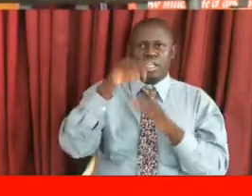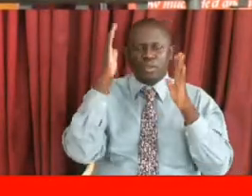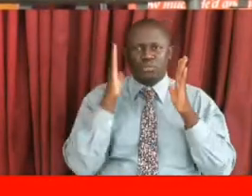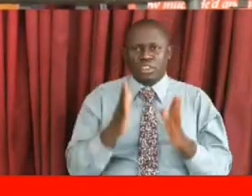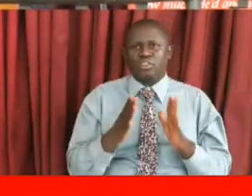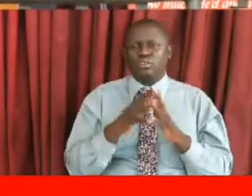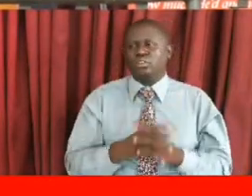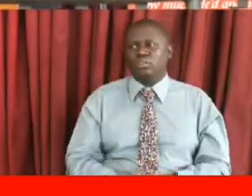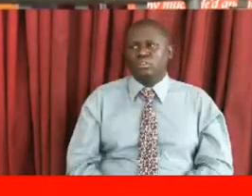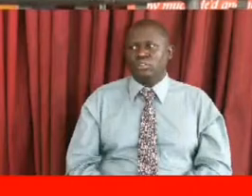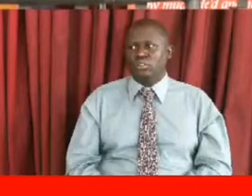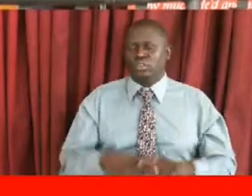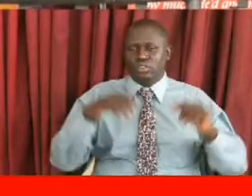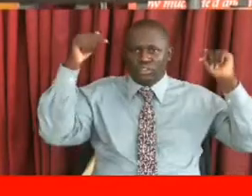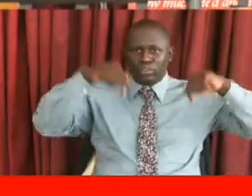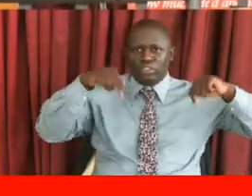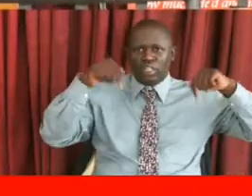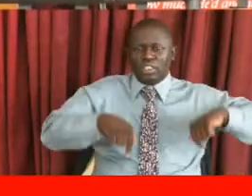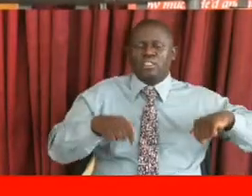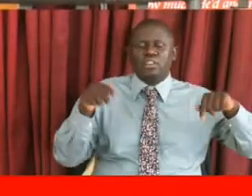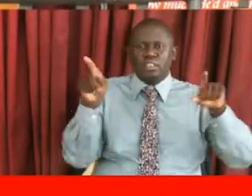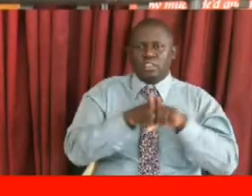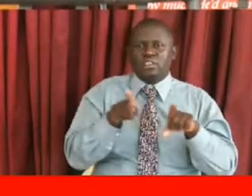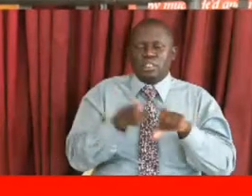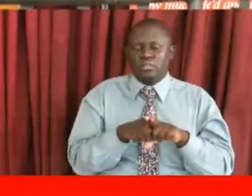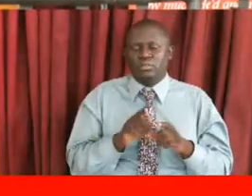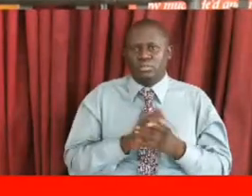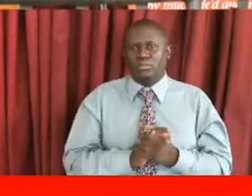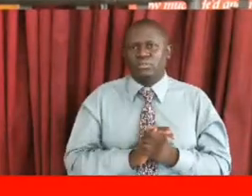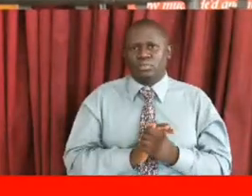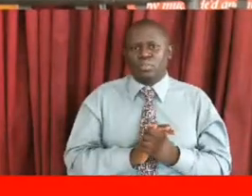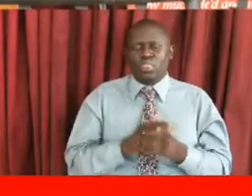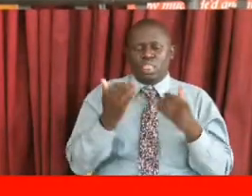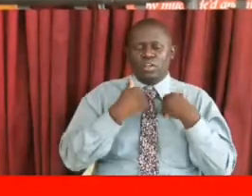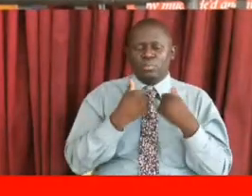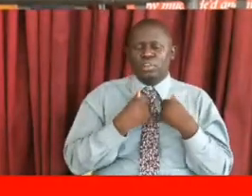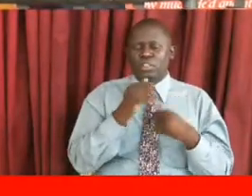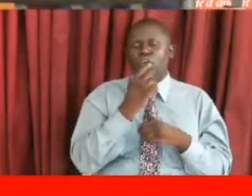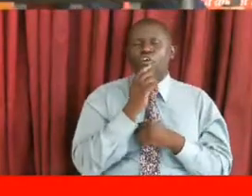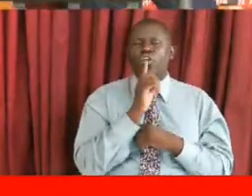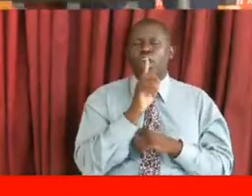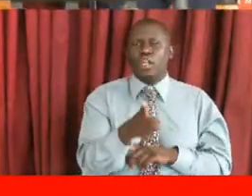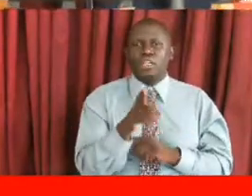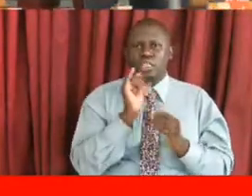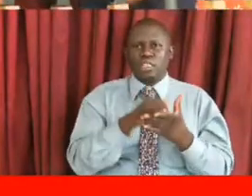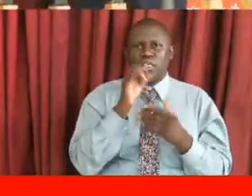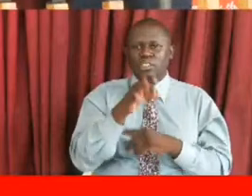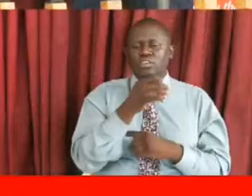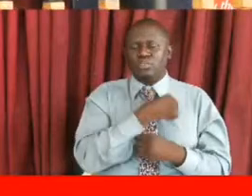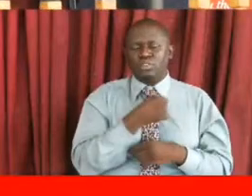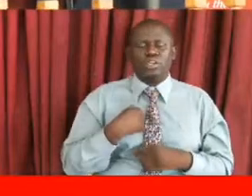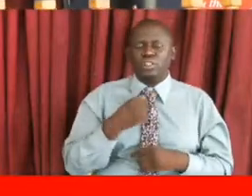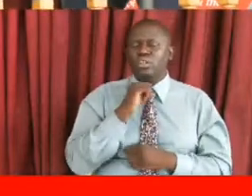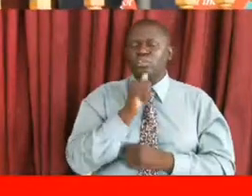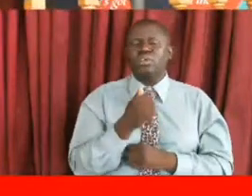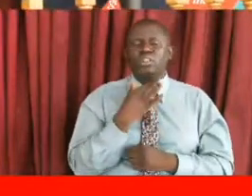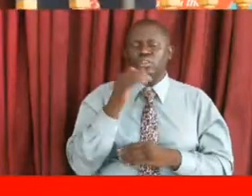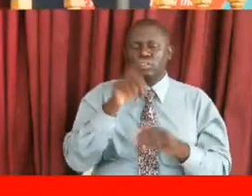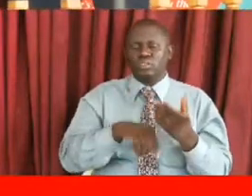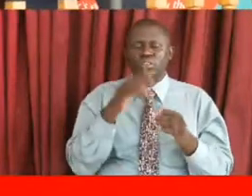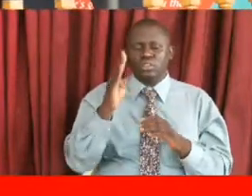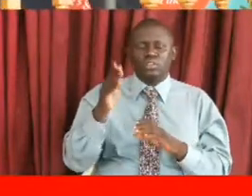Lord today the same Carib have been instruction if you don't want to run to the